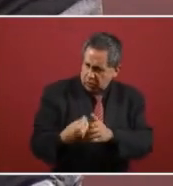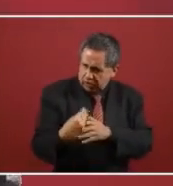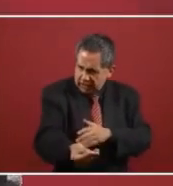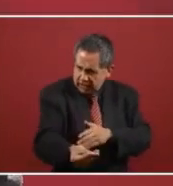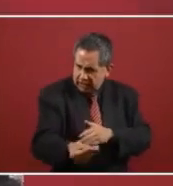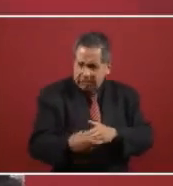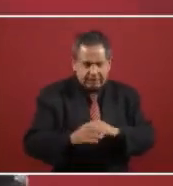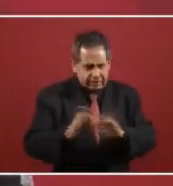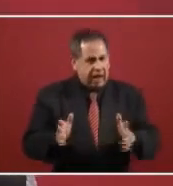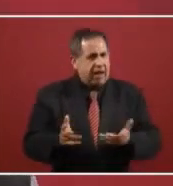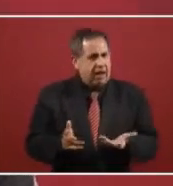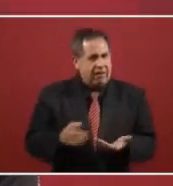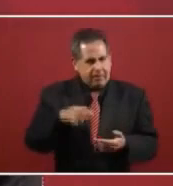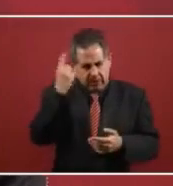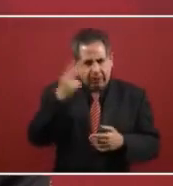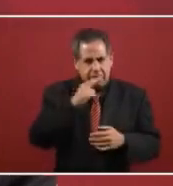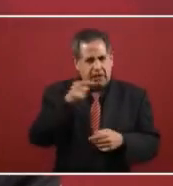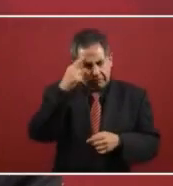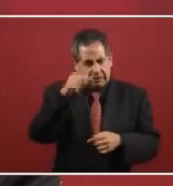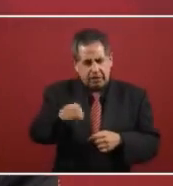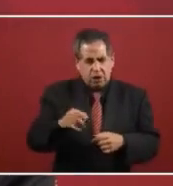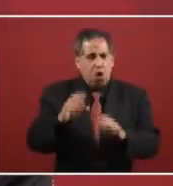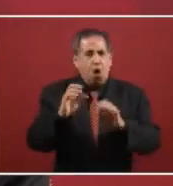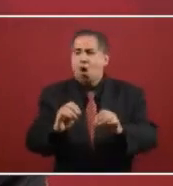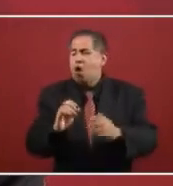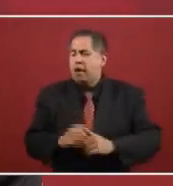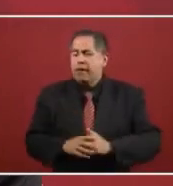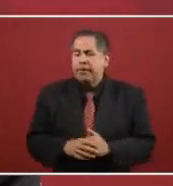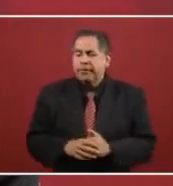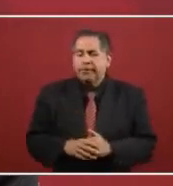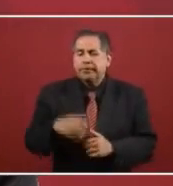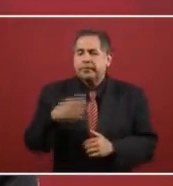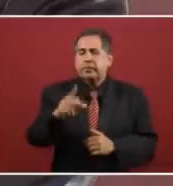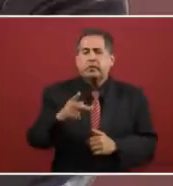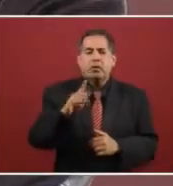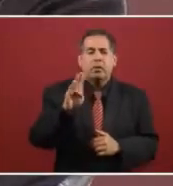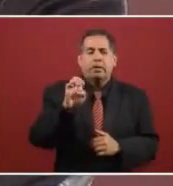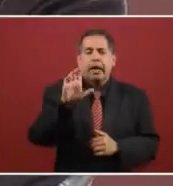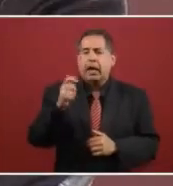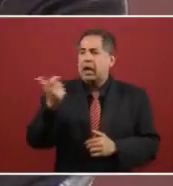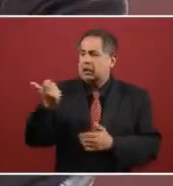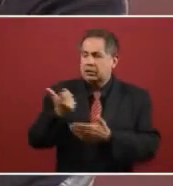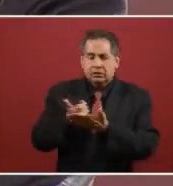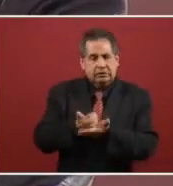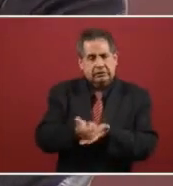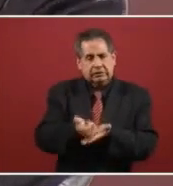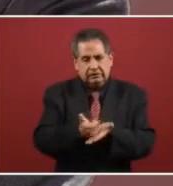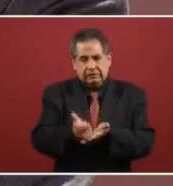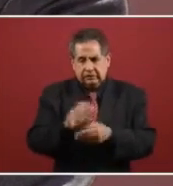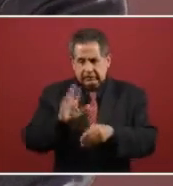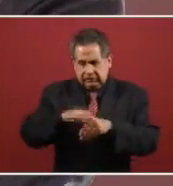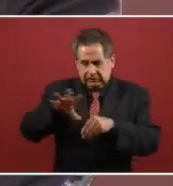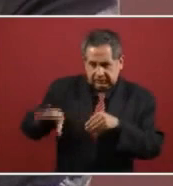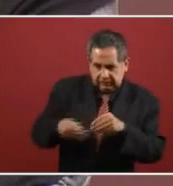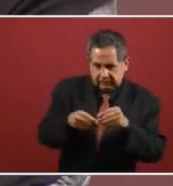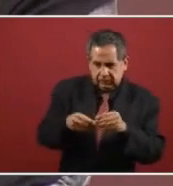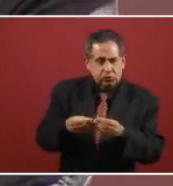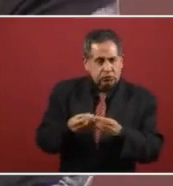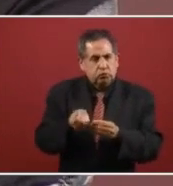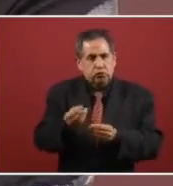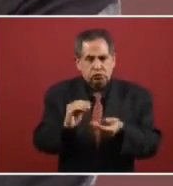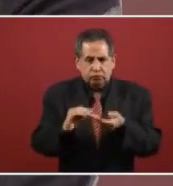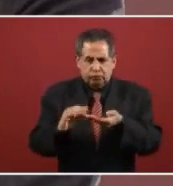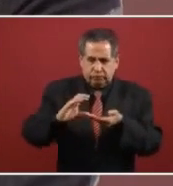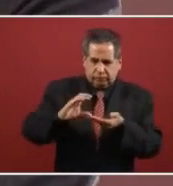the money cash? Why not incorporate to his grant the